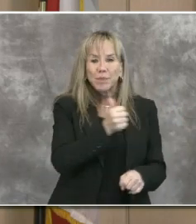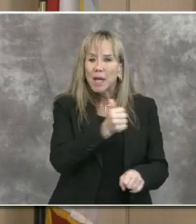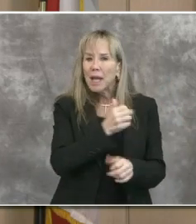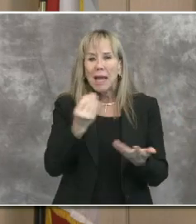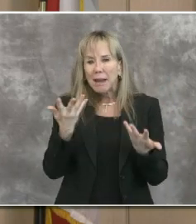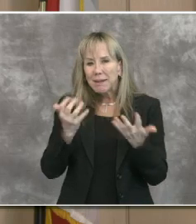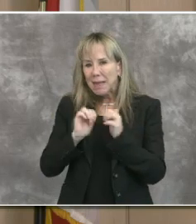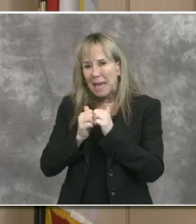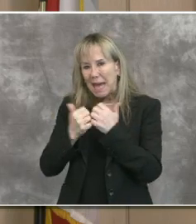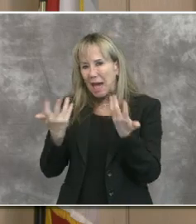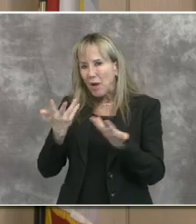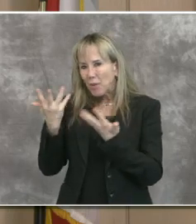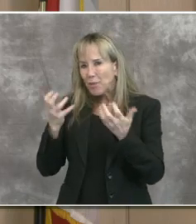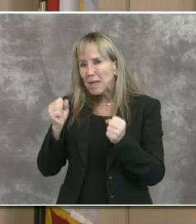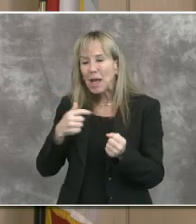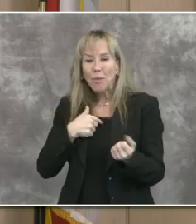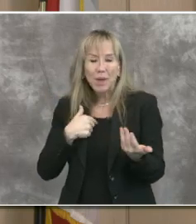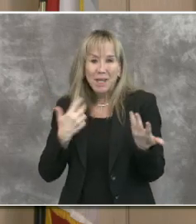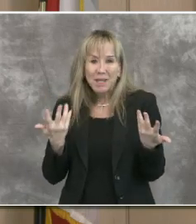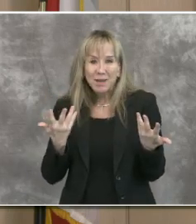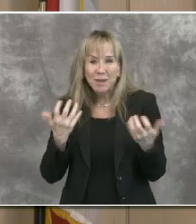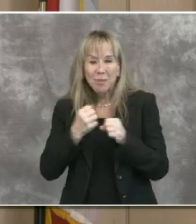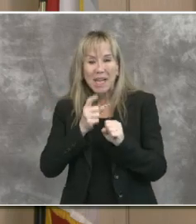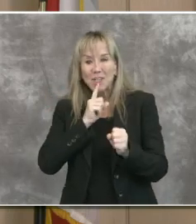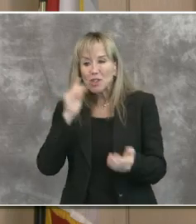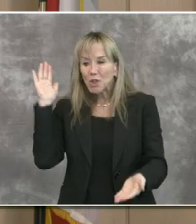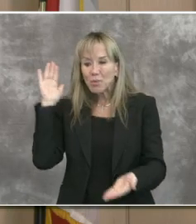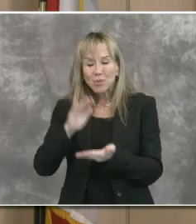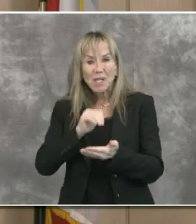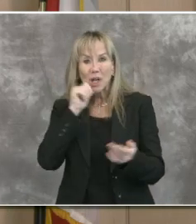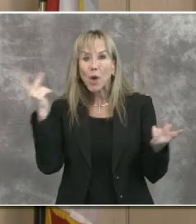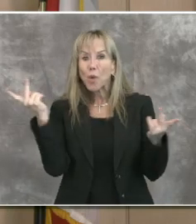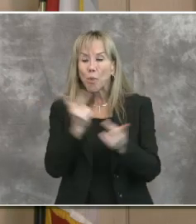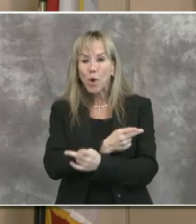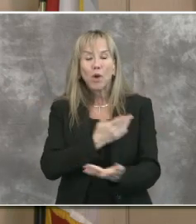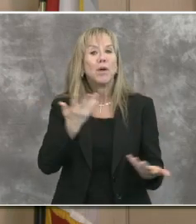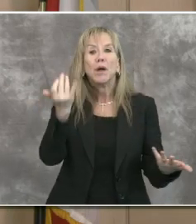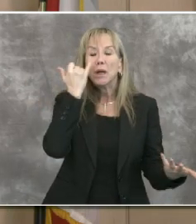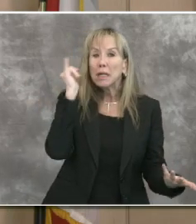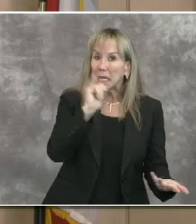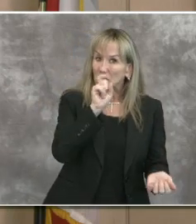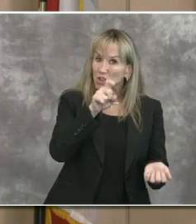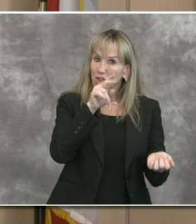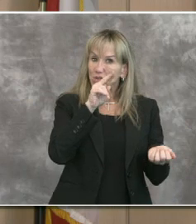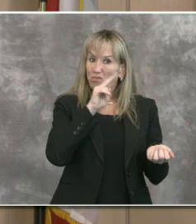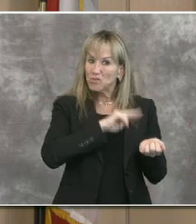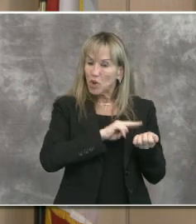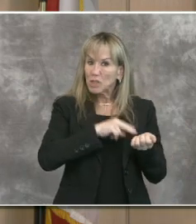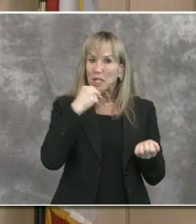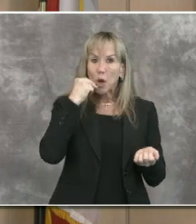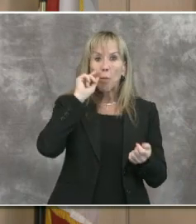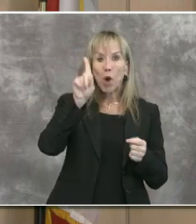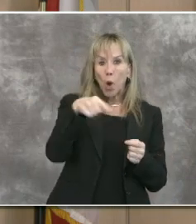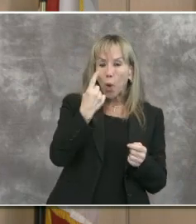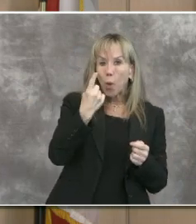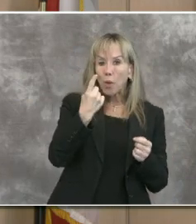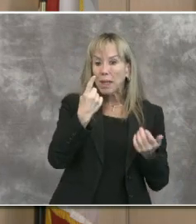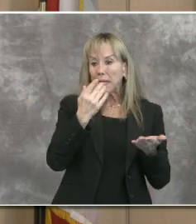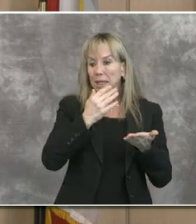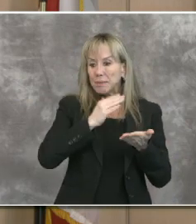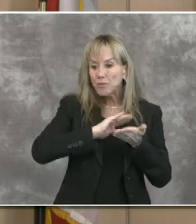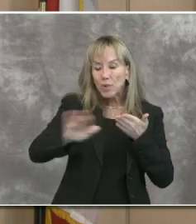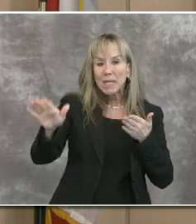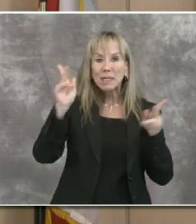make the problem worse? For example, should nursing homes only discharge patients who have tested negative? How many times should they be